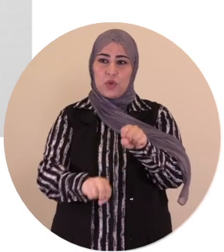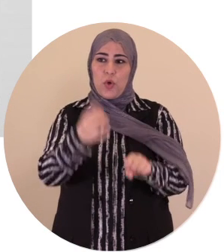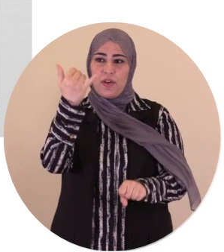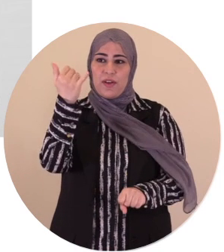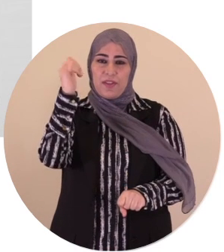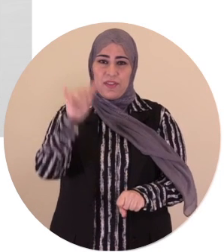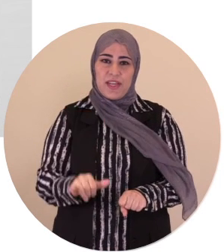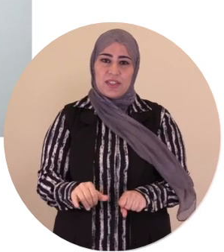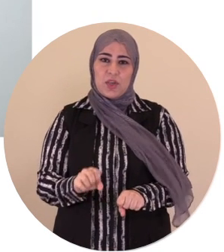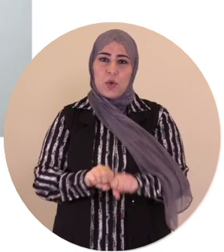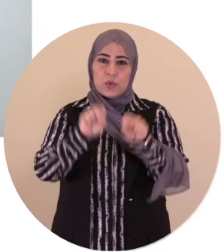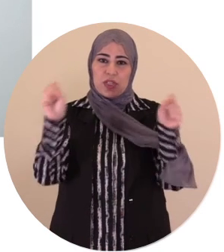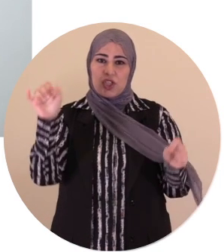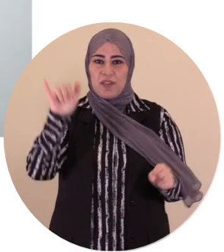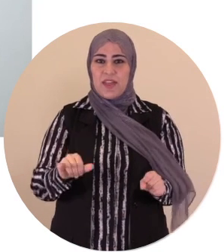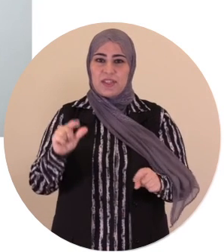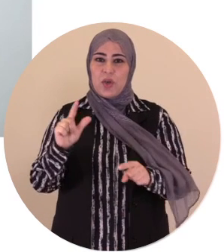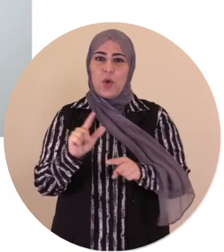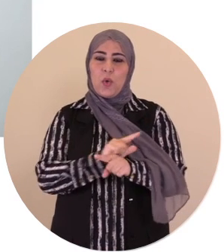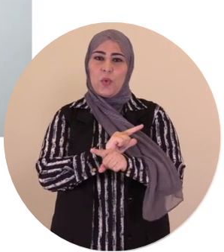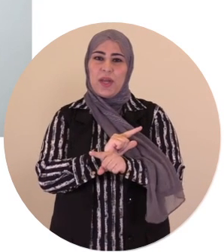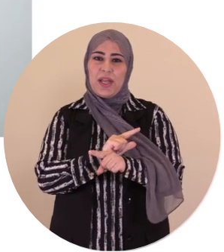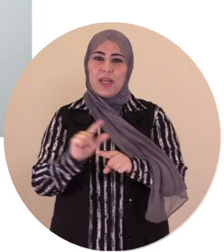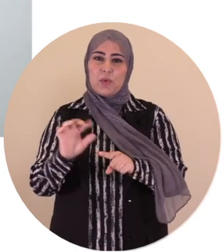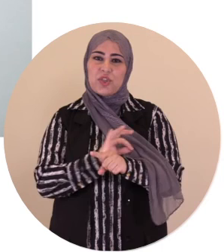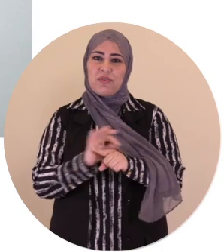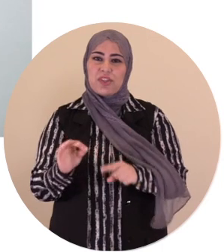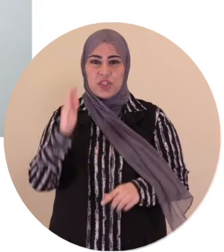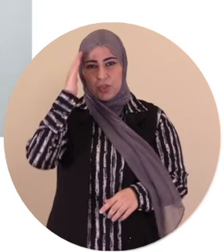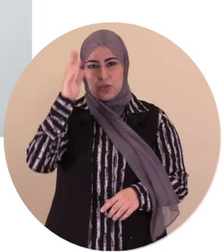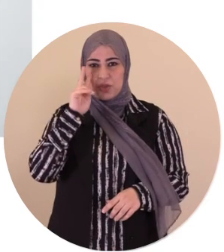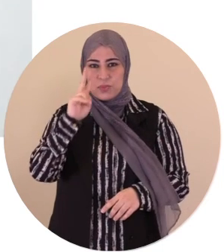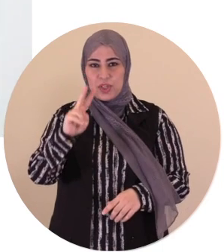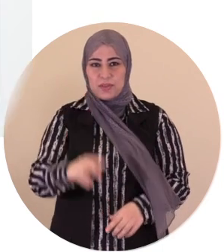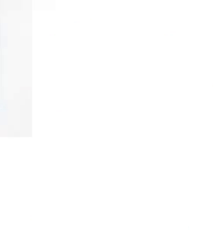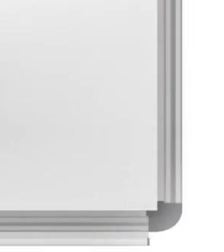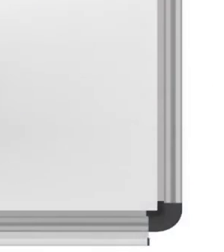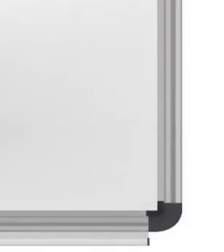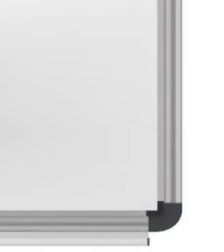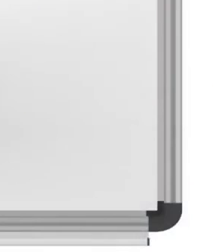and such that, and looked at language functions and how to tackle them. Thank you for watching.